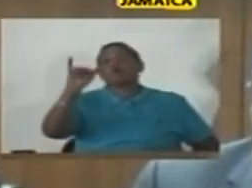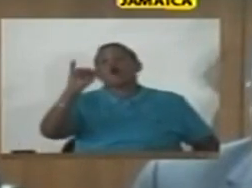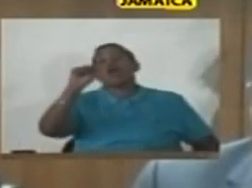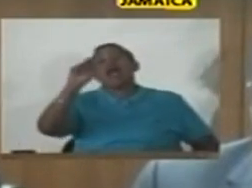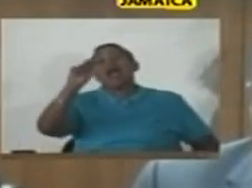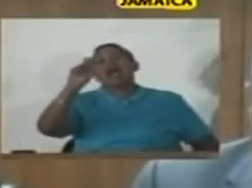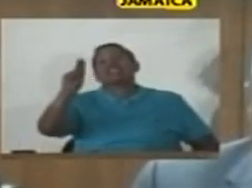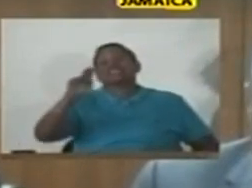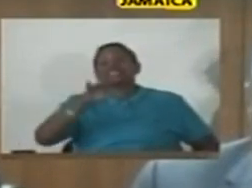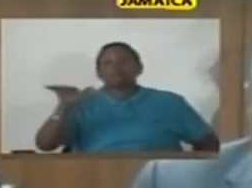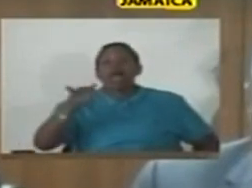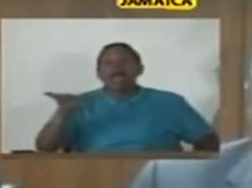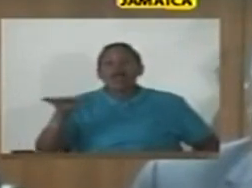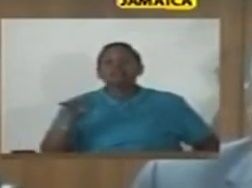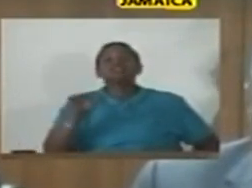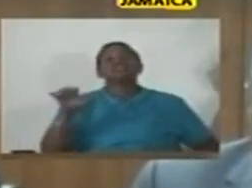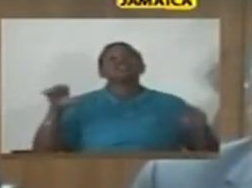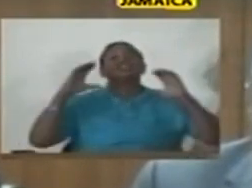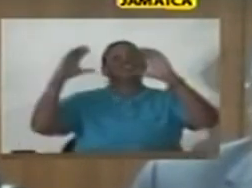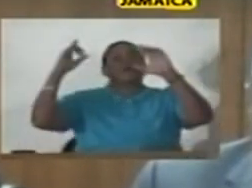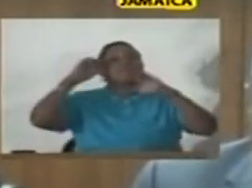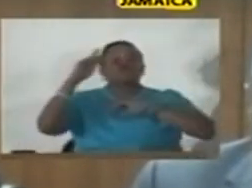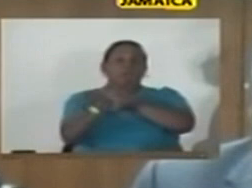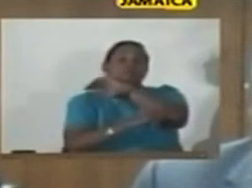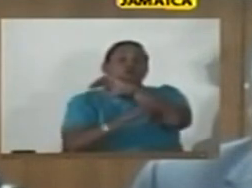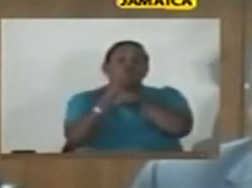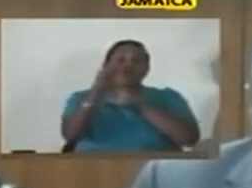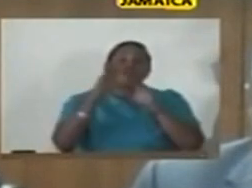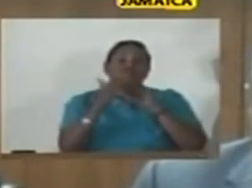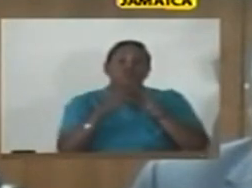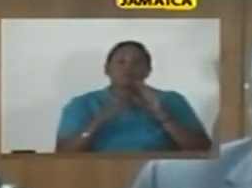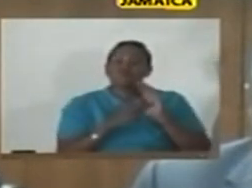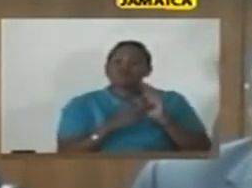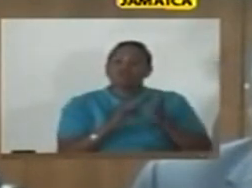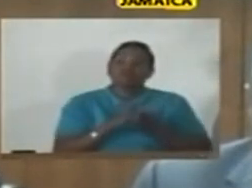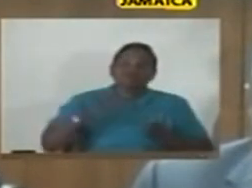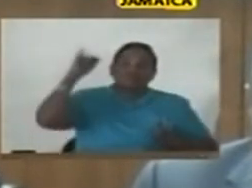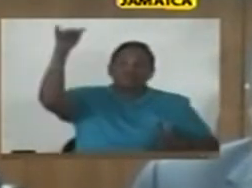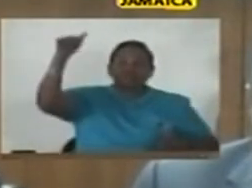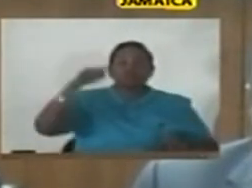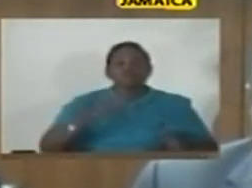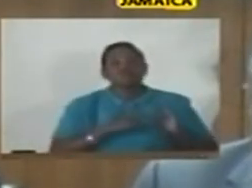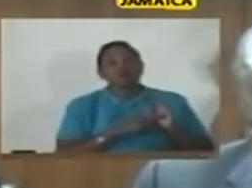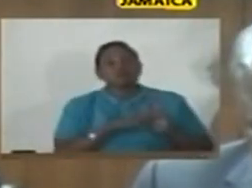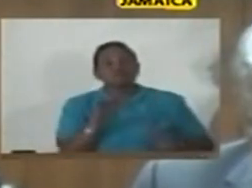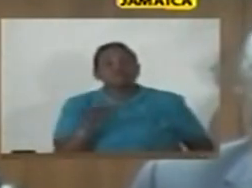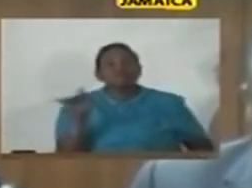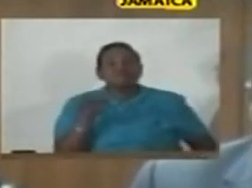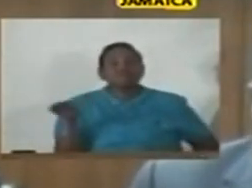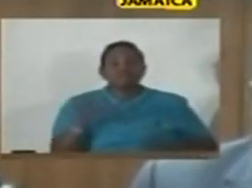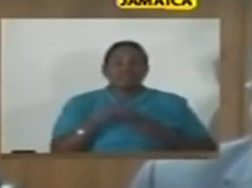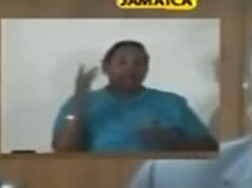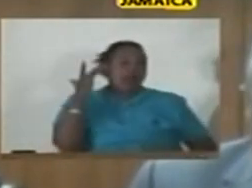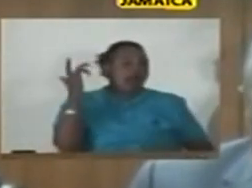from Portland, was one of Jamaica's representatives to the Scripps Howard competition in California.